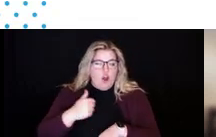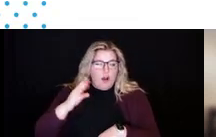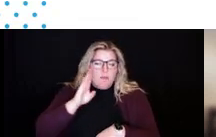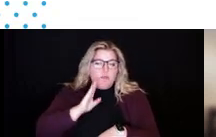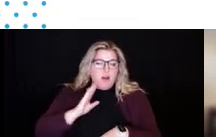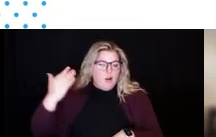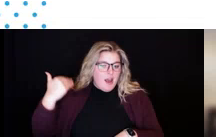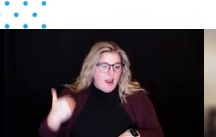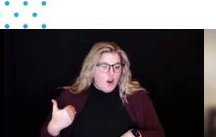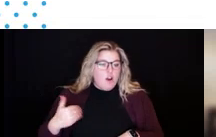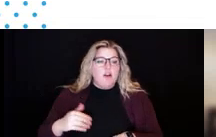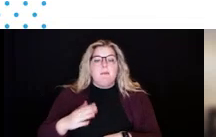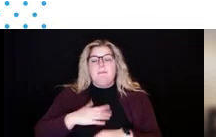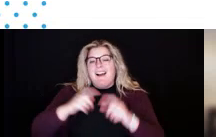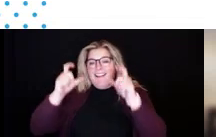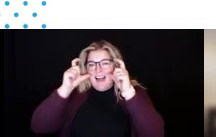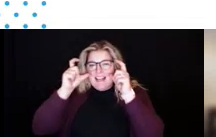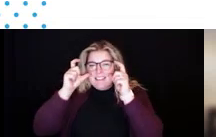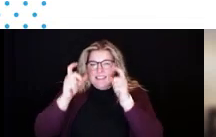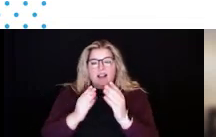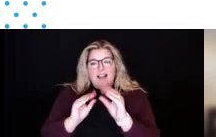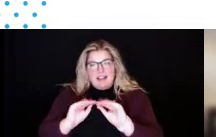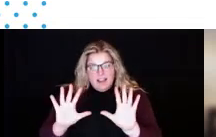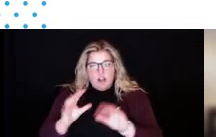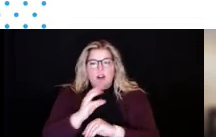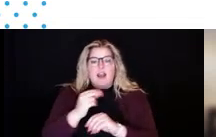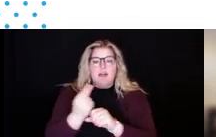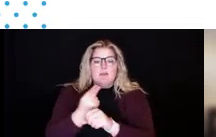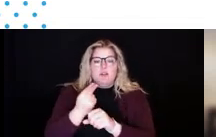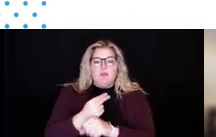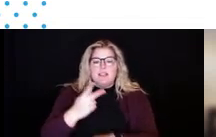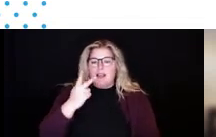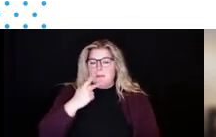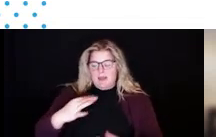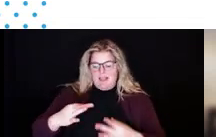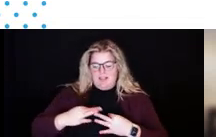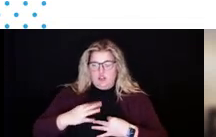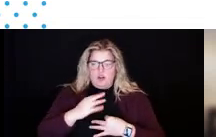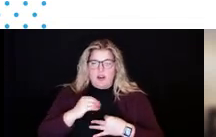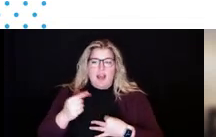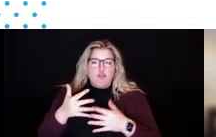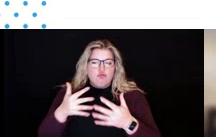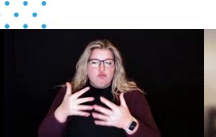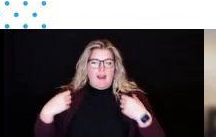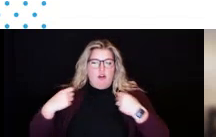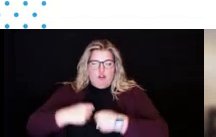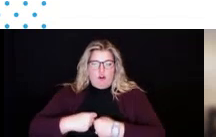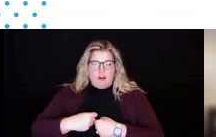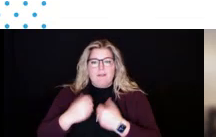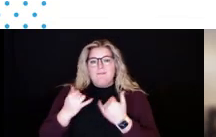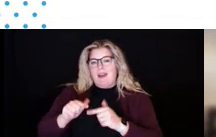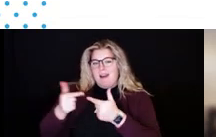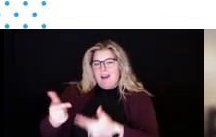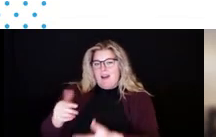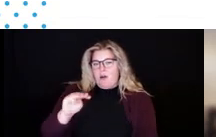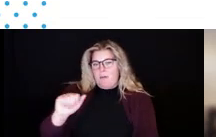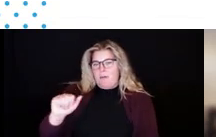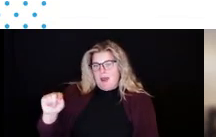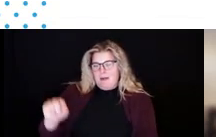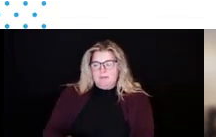have clear glasses, and I'm currently wearing a pink t-shirt with a gray cardigan. And I will pass it to my co-presenter, Matt, to introduce